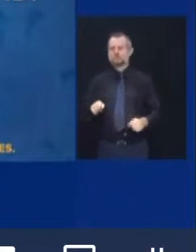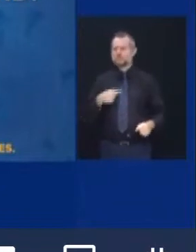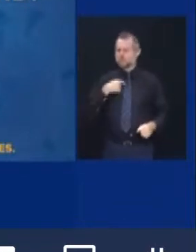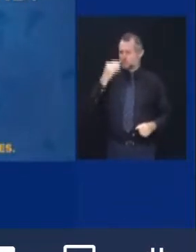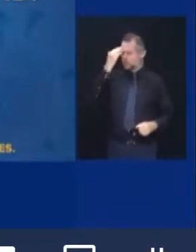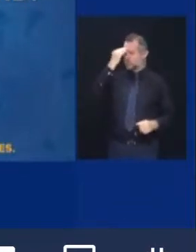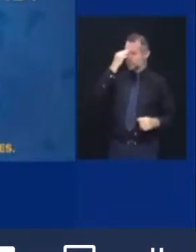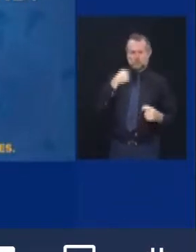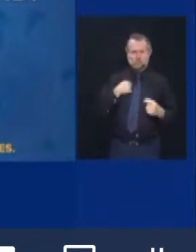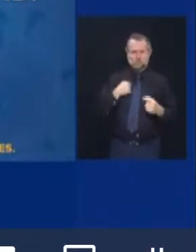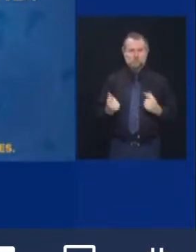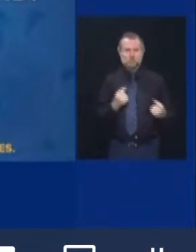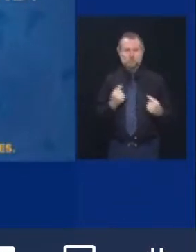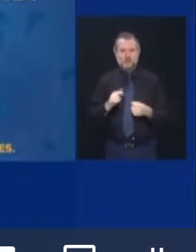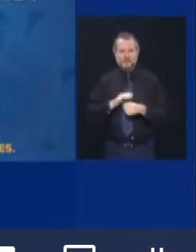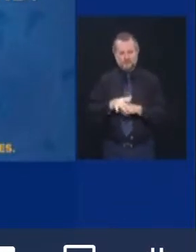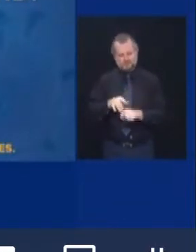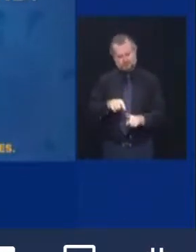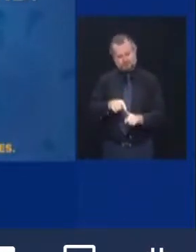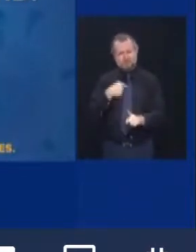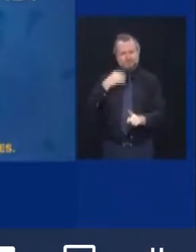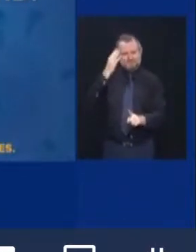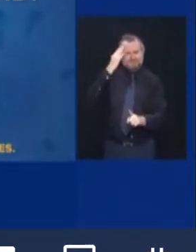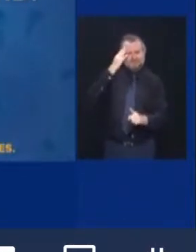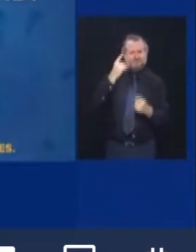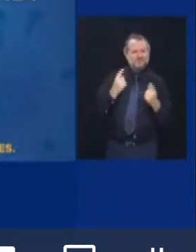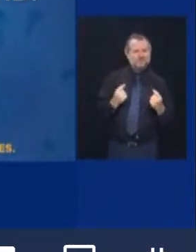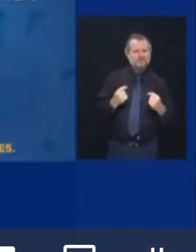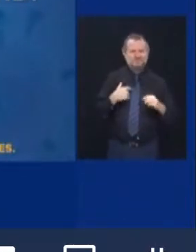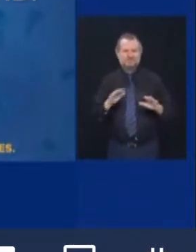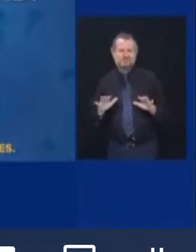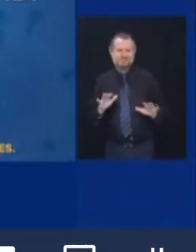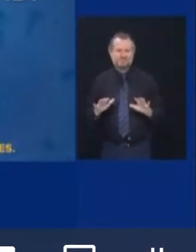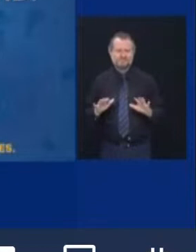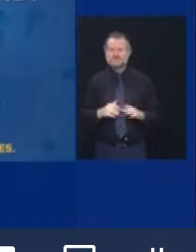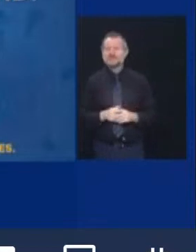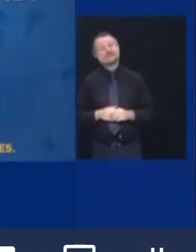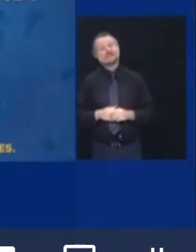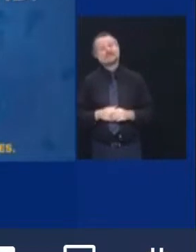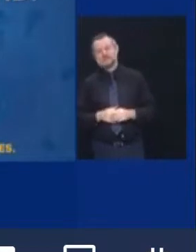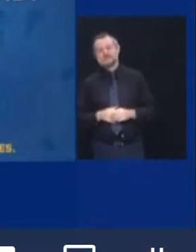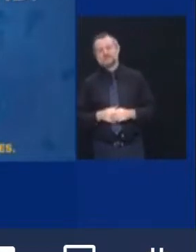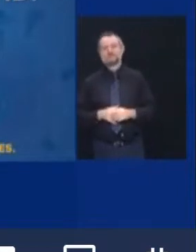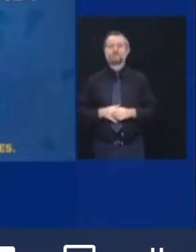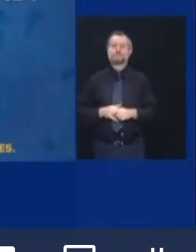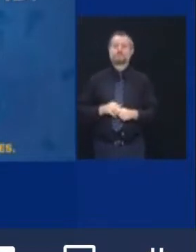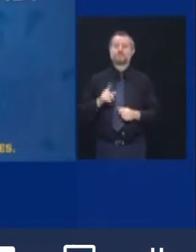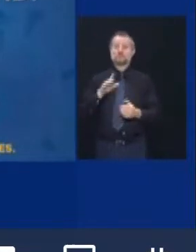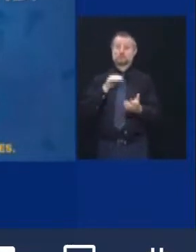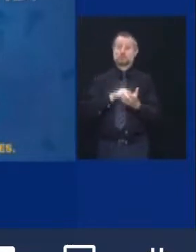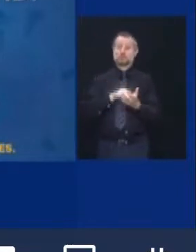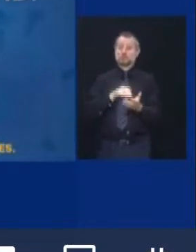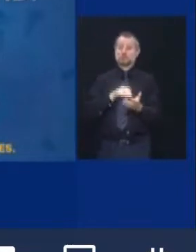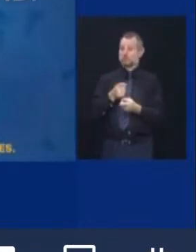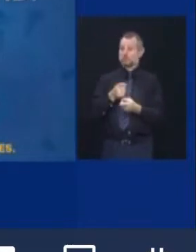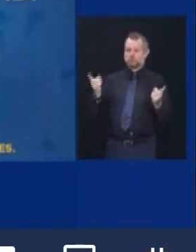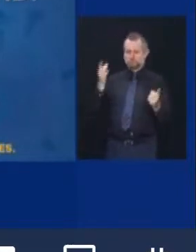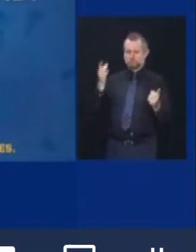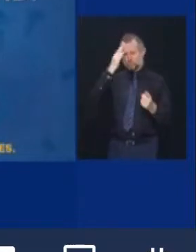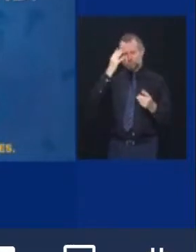COVID. The doctor told us when he came to the house how to manage a virus when we had